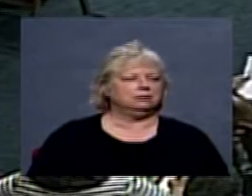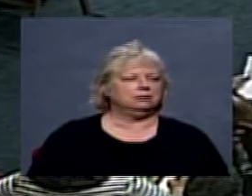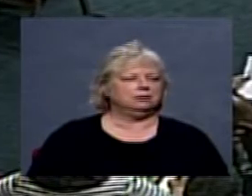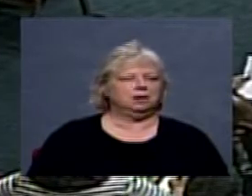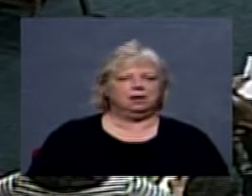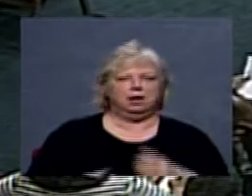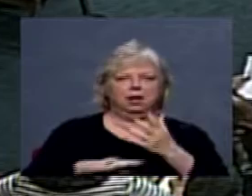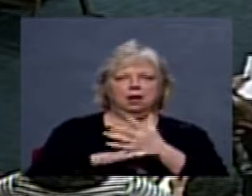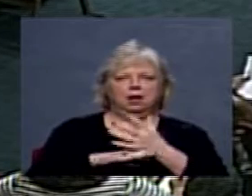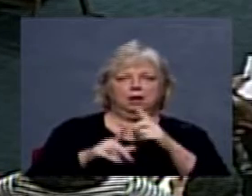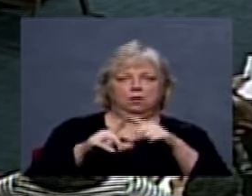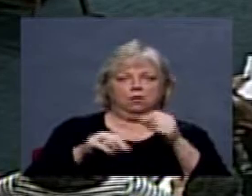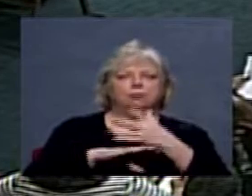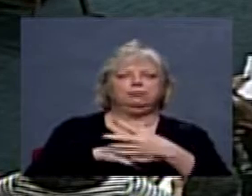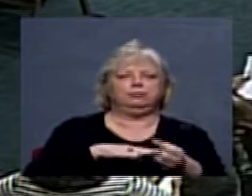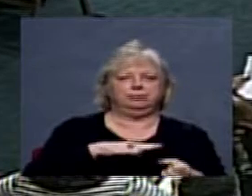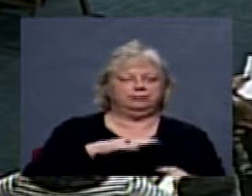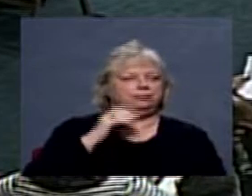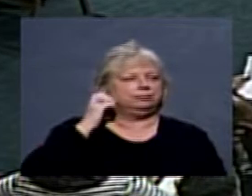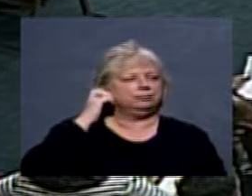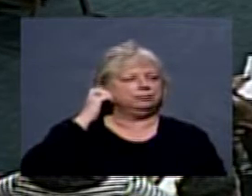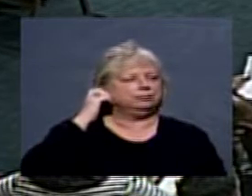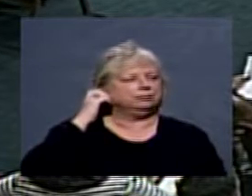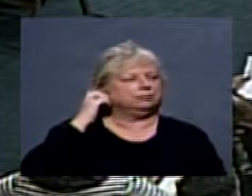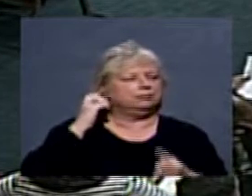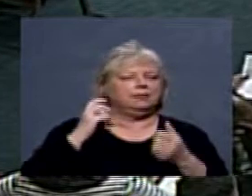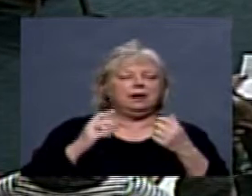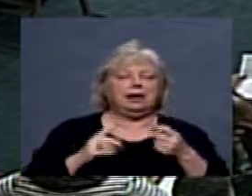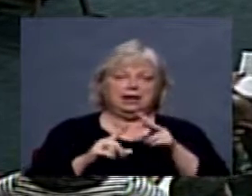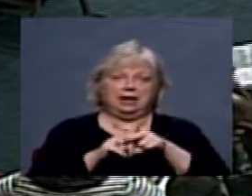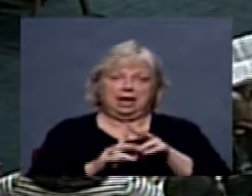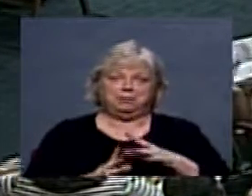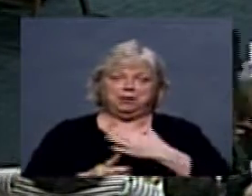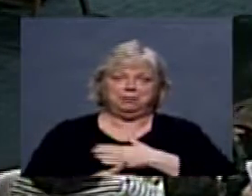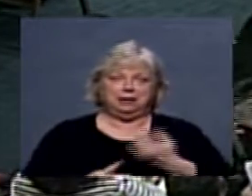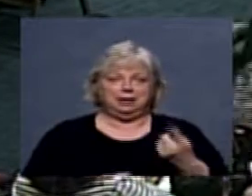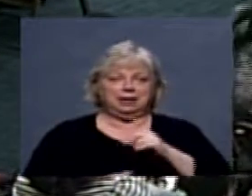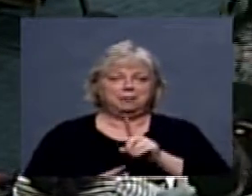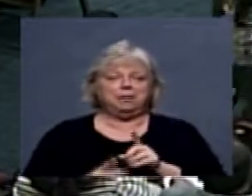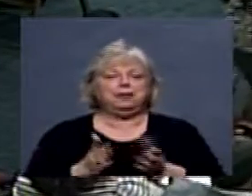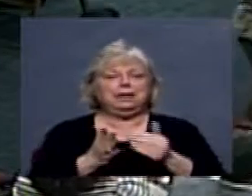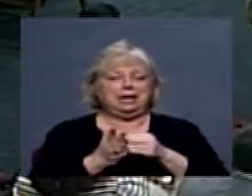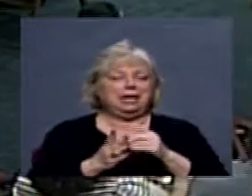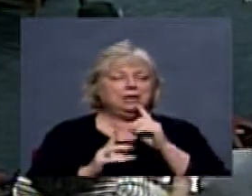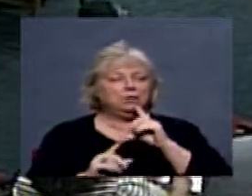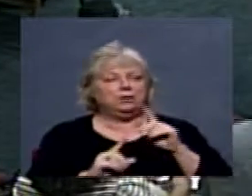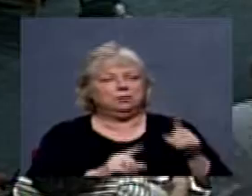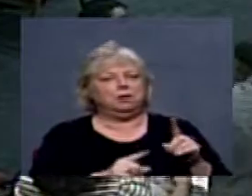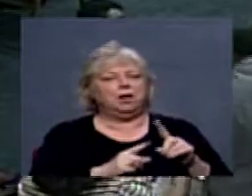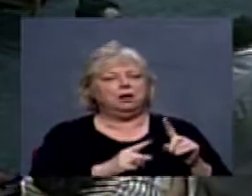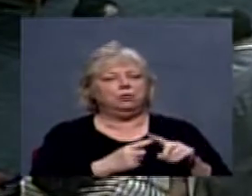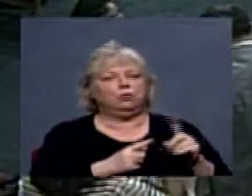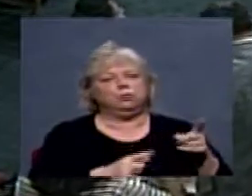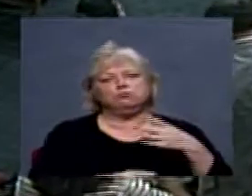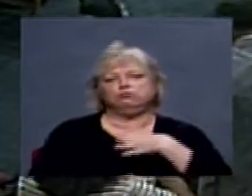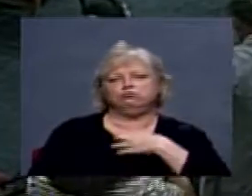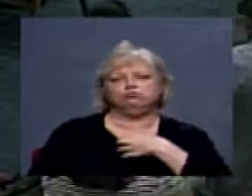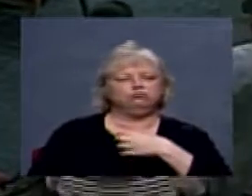That's it with the cards. Okay, can we get the applicant back up, please, to address the opposition?